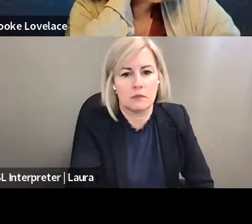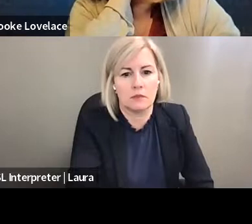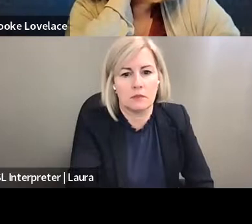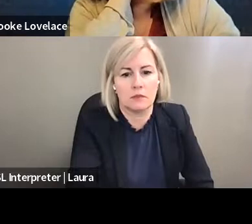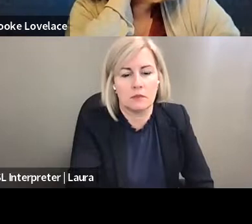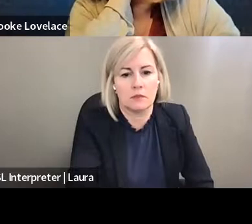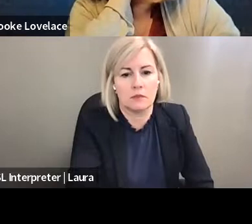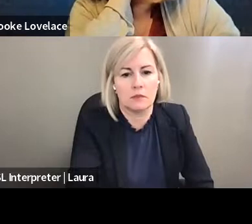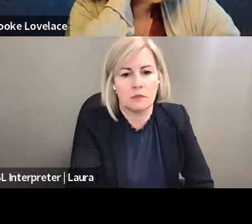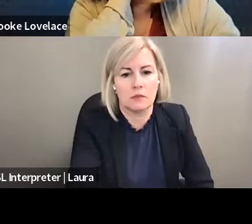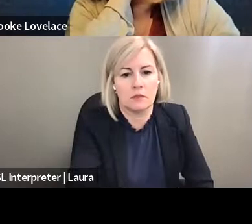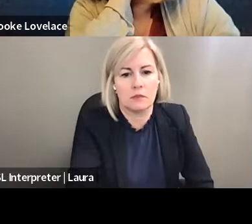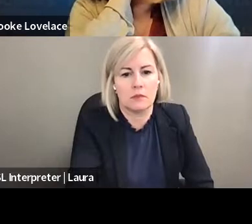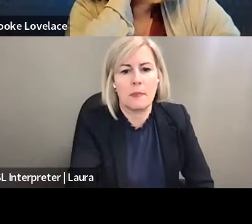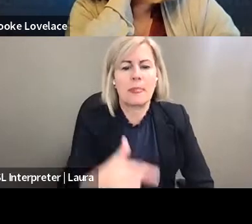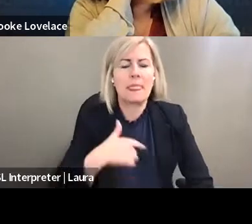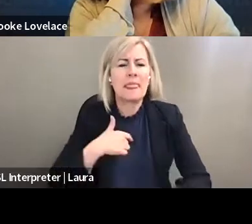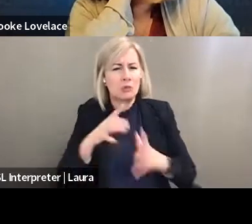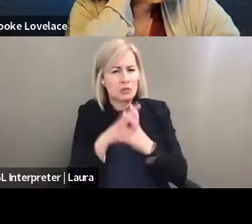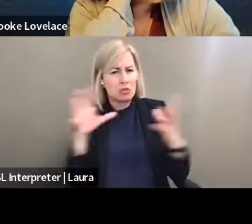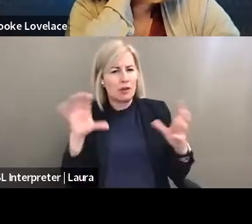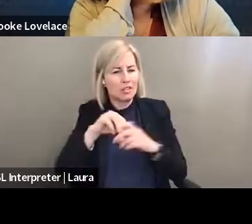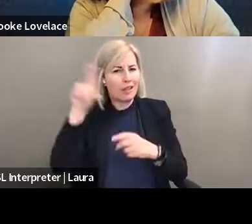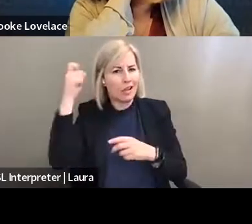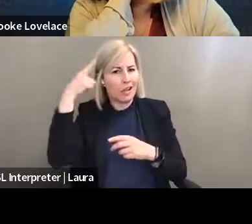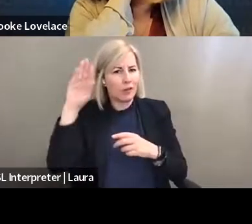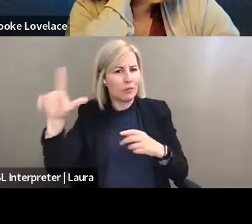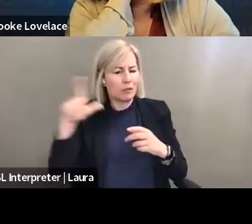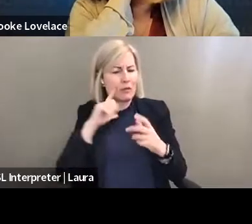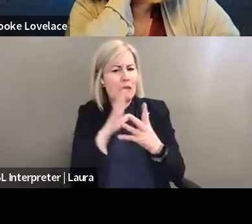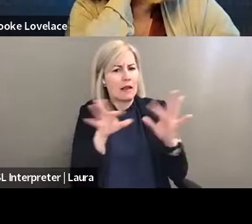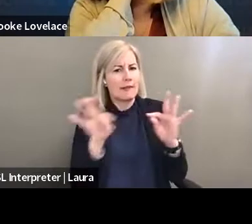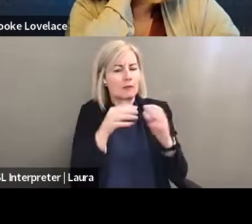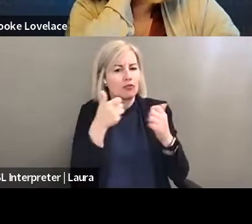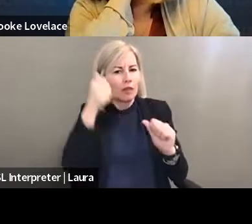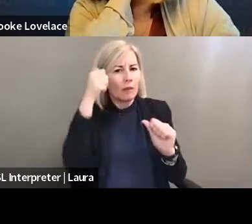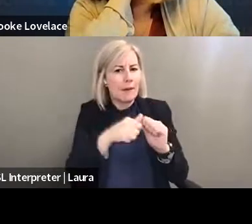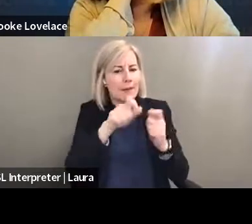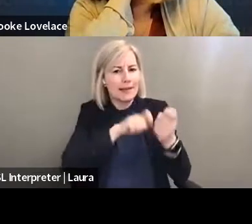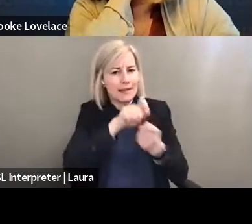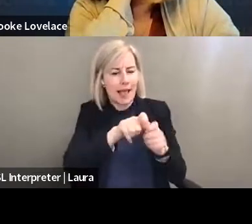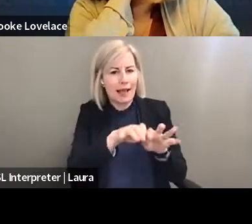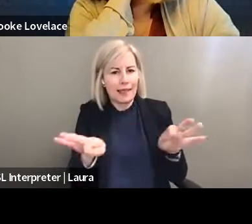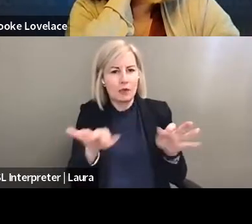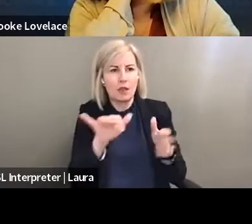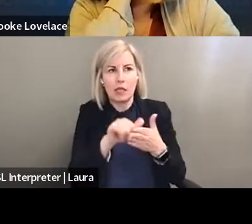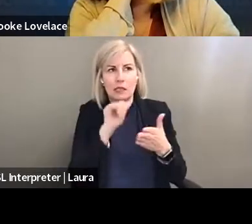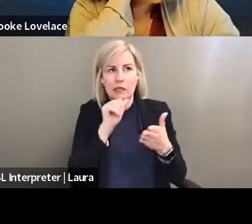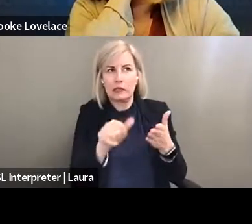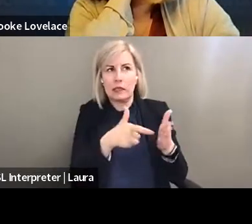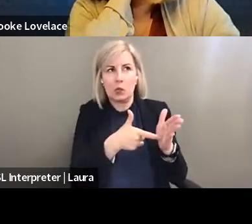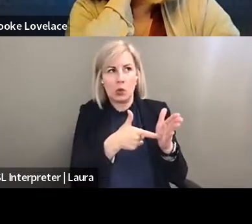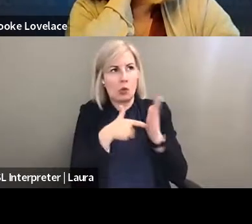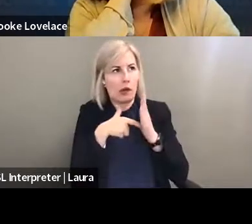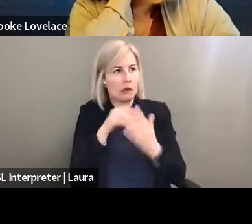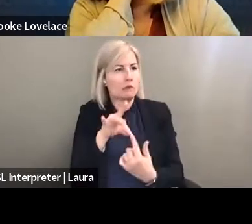trying to remember the exact language, but there's some language in there that doesn't require the special